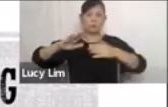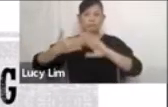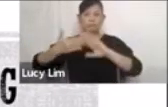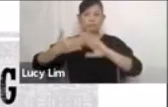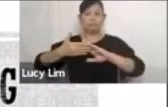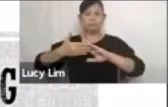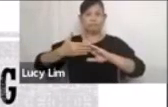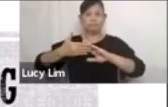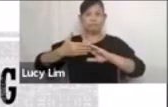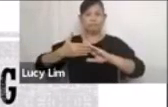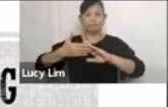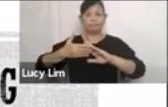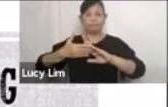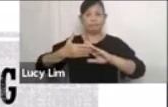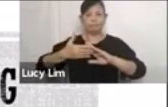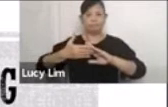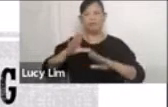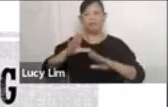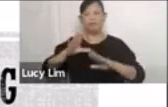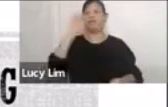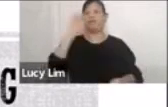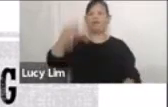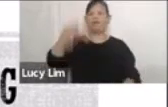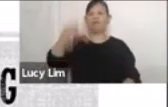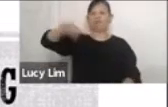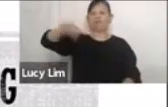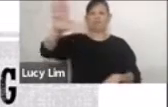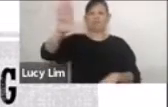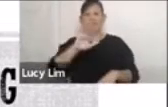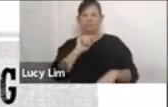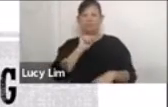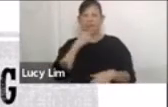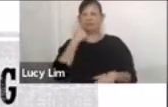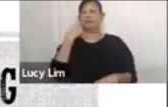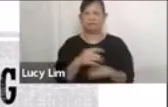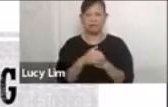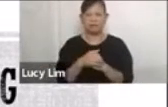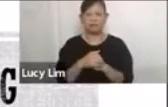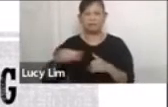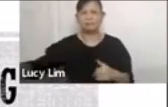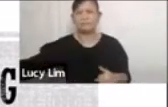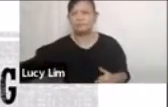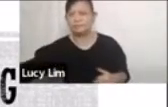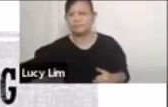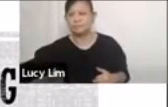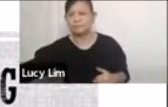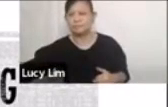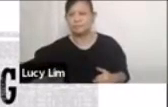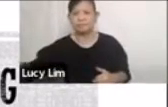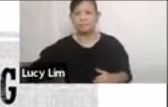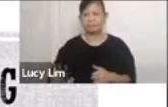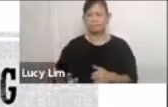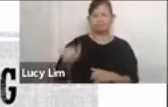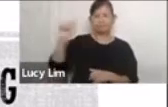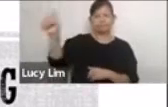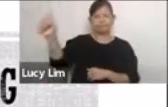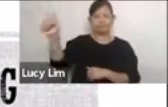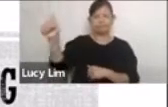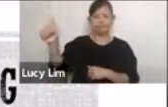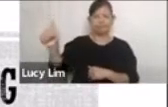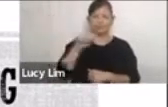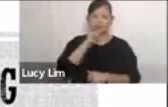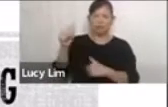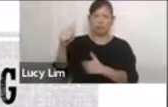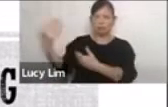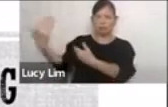them away, and they would tell them that they would tell them to mind their own business, and that they would not that they